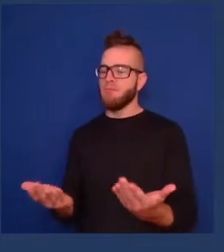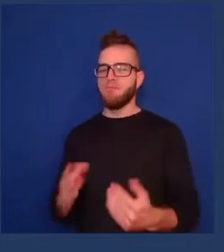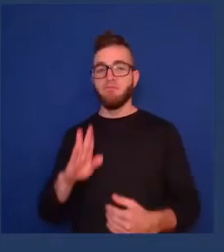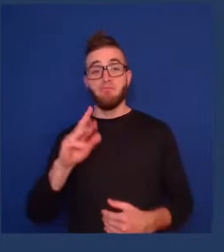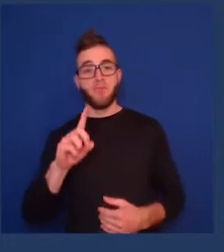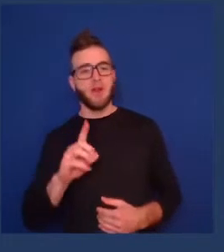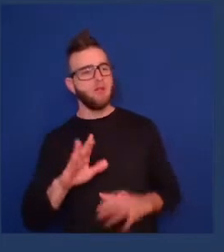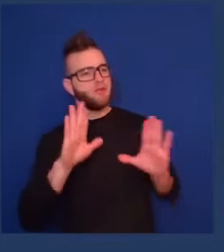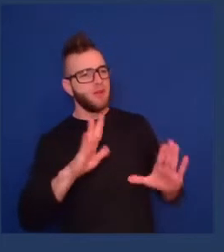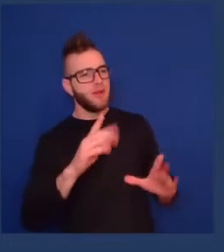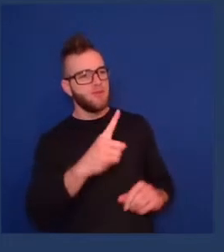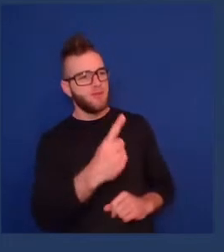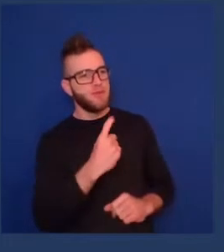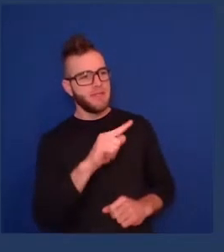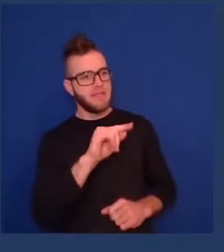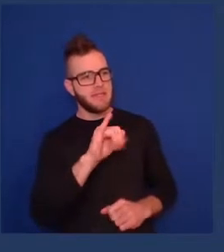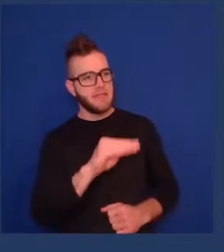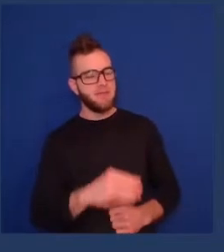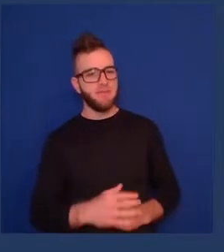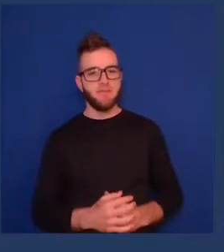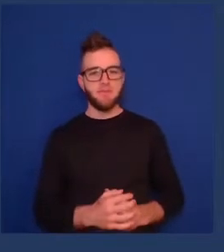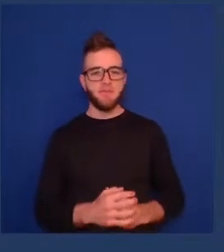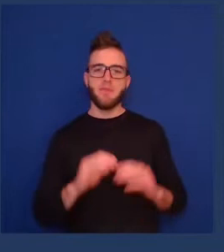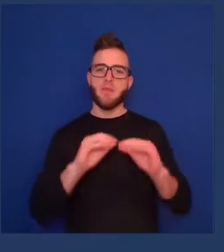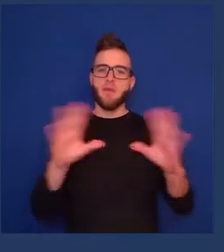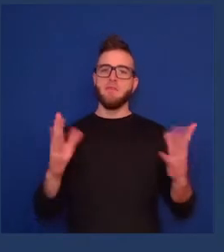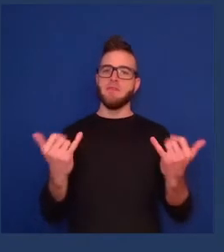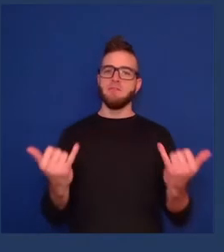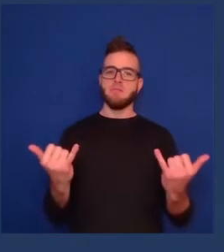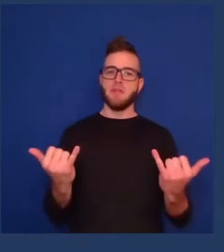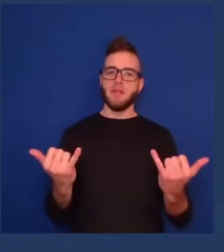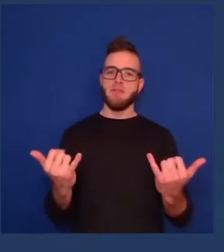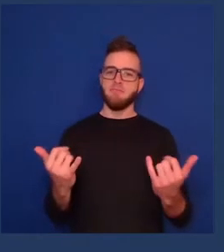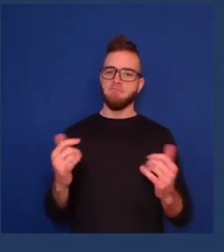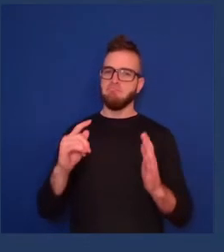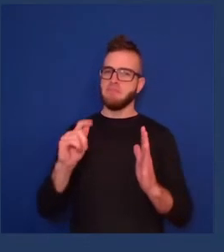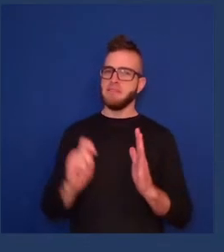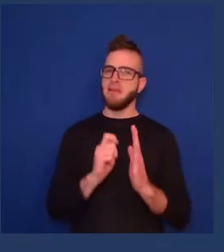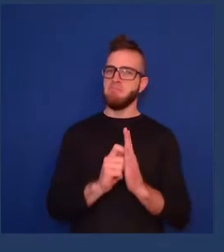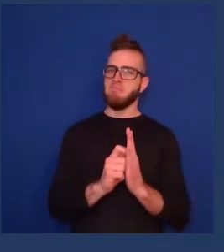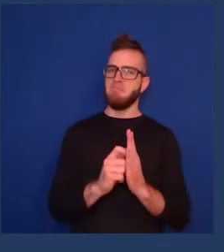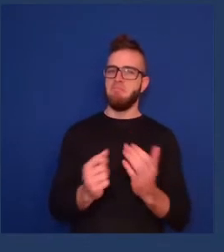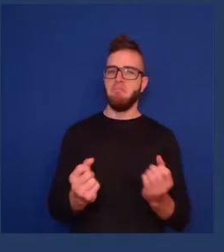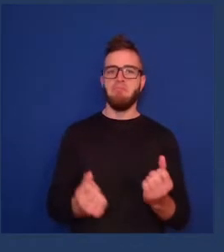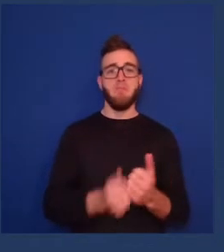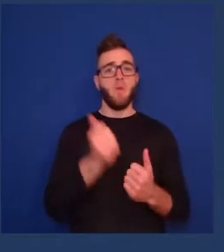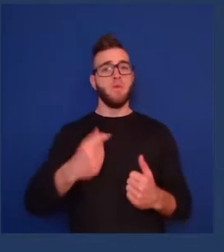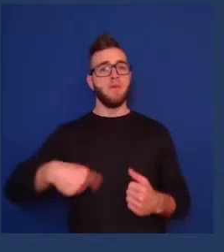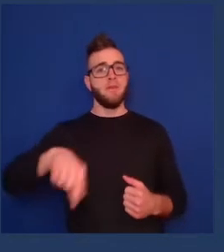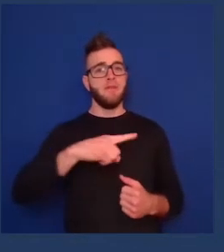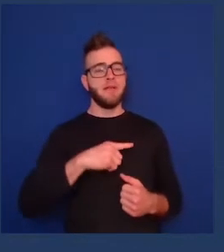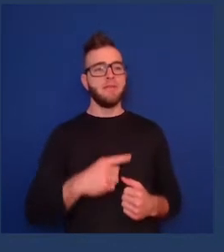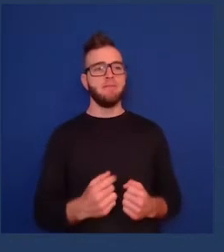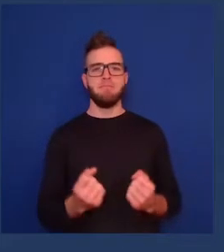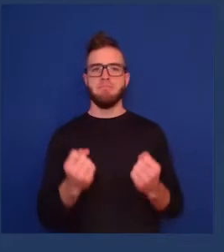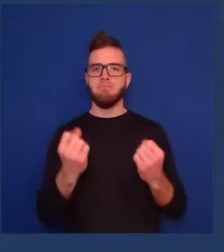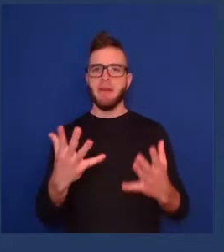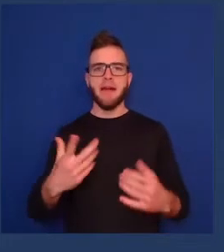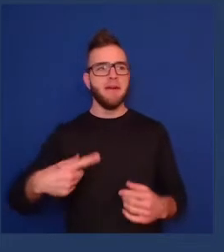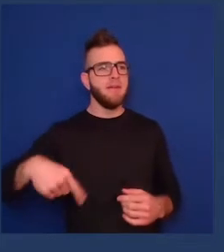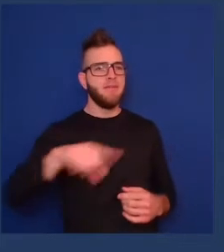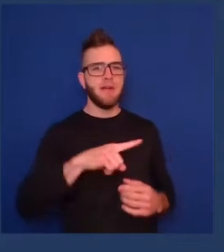question, Tim. And obviously this is a time when most of us, or at least many of us, are more isolated than